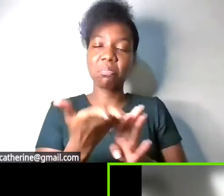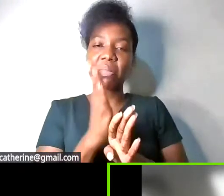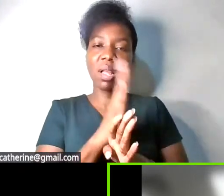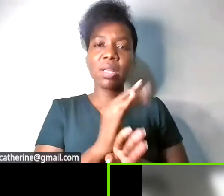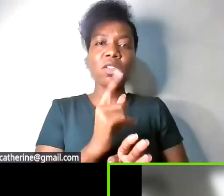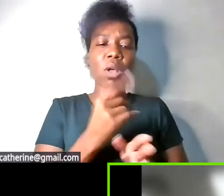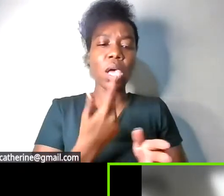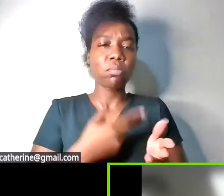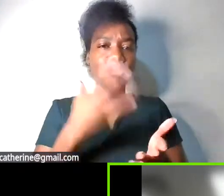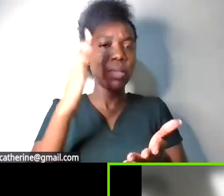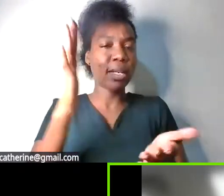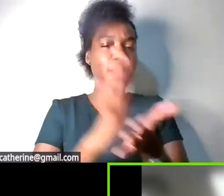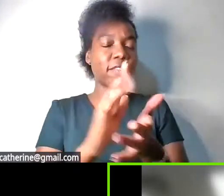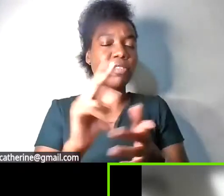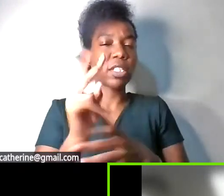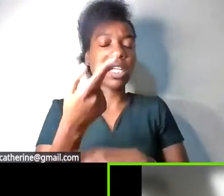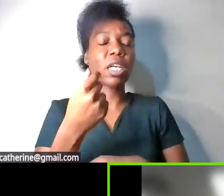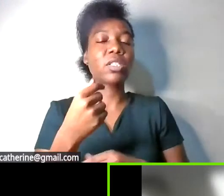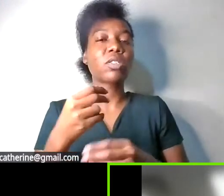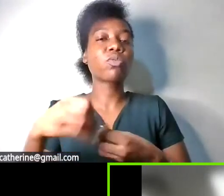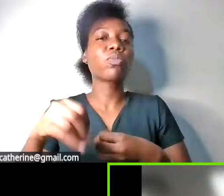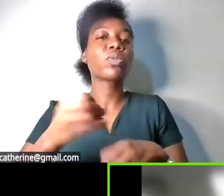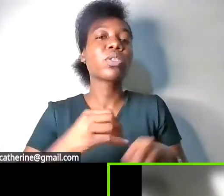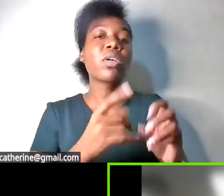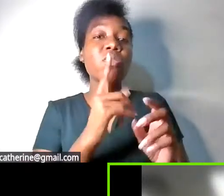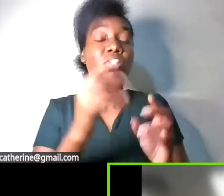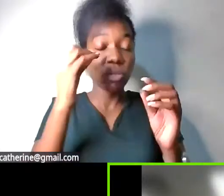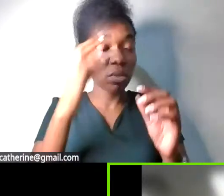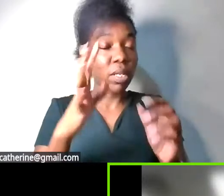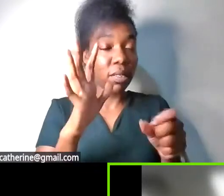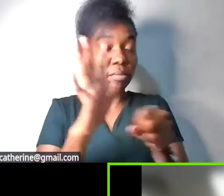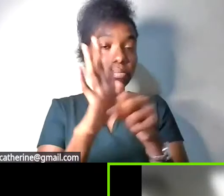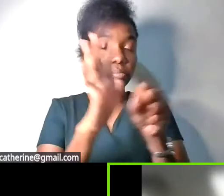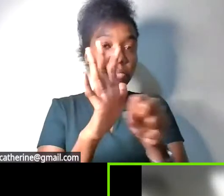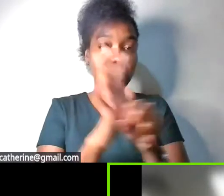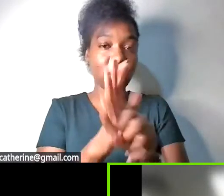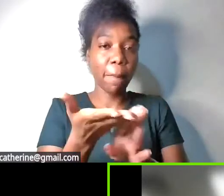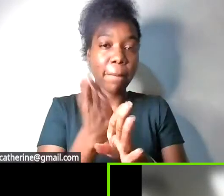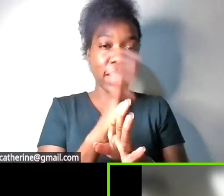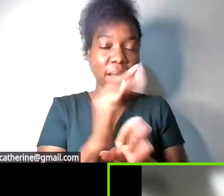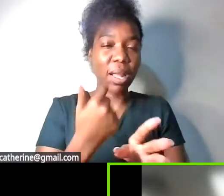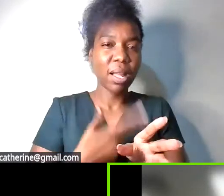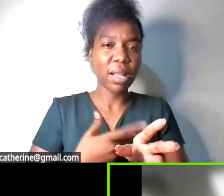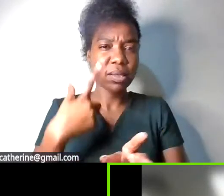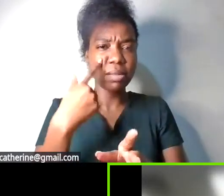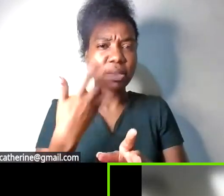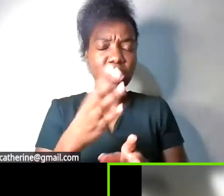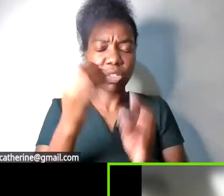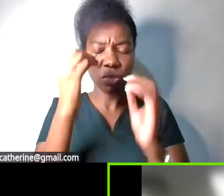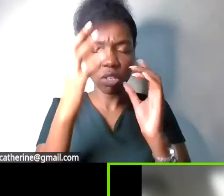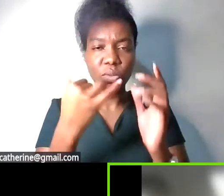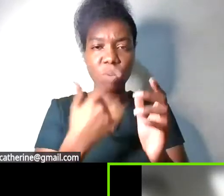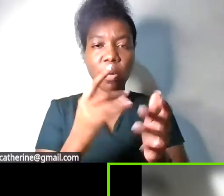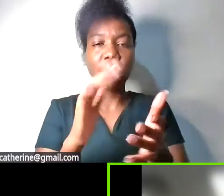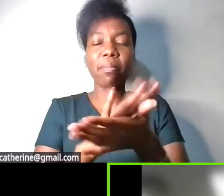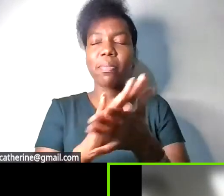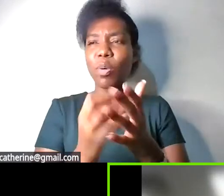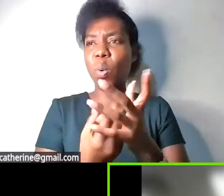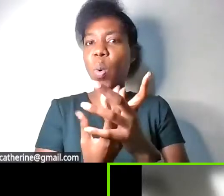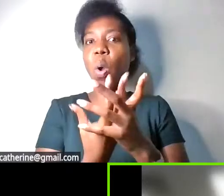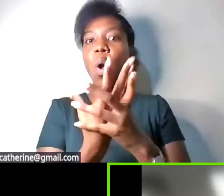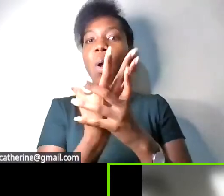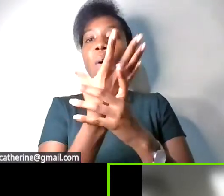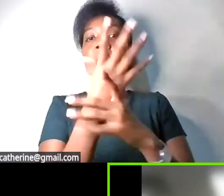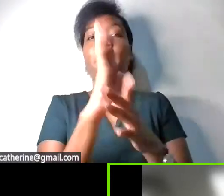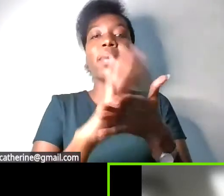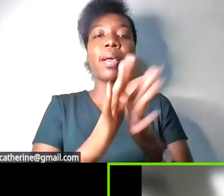chance. A lot of students came back. I have seen a student who's become an adult, then they came into our